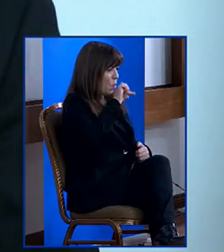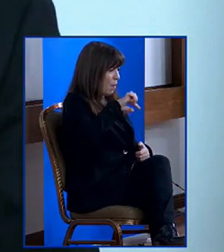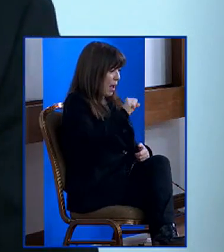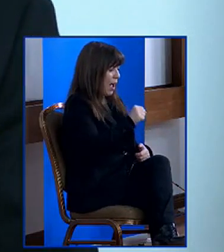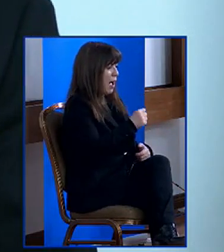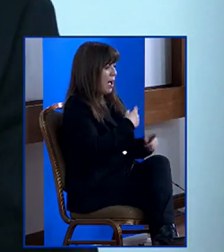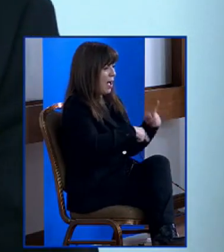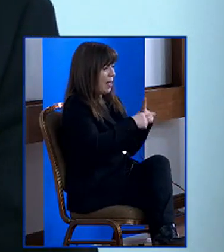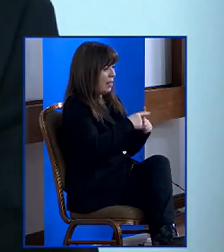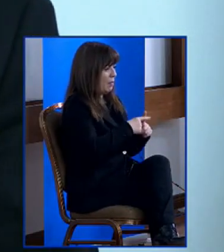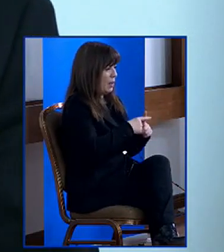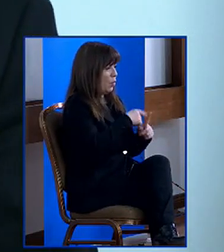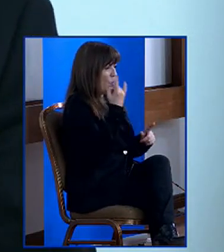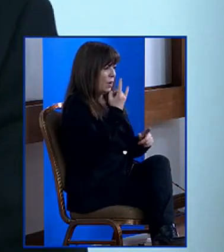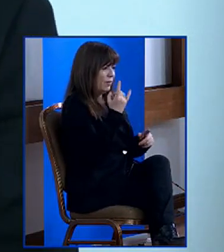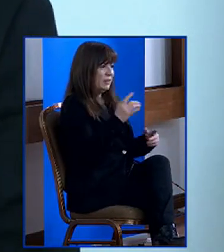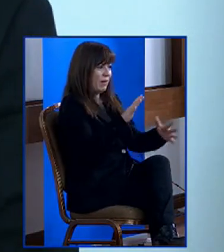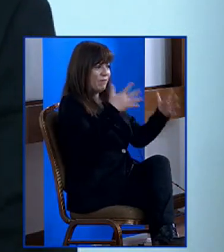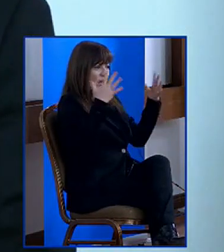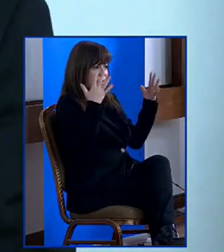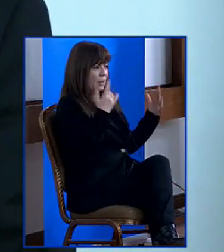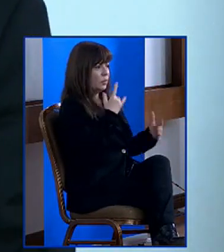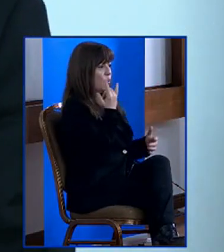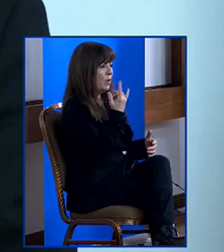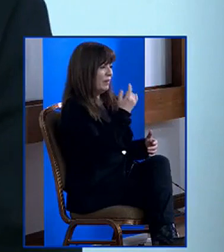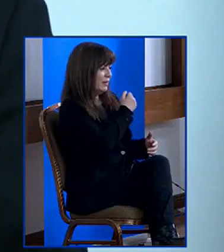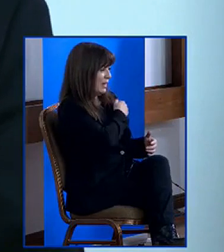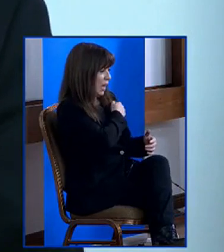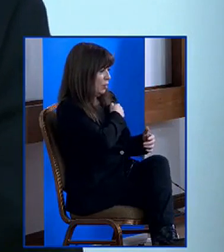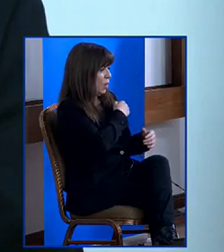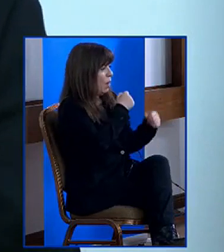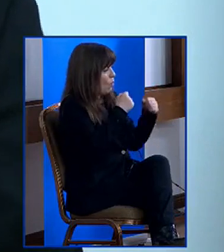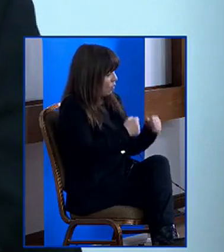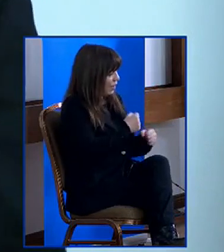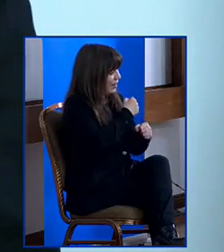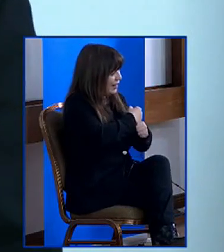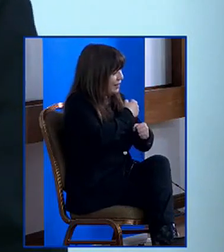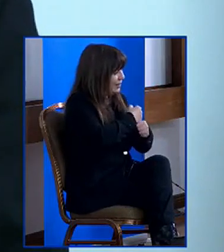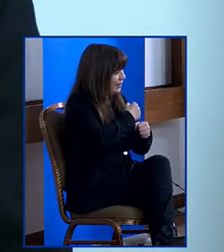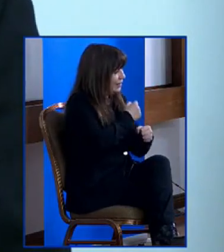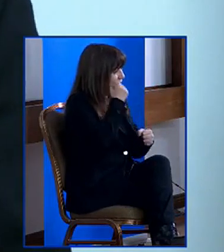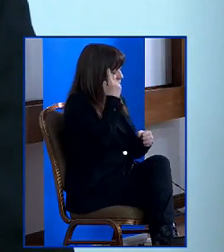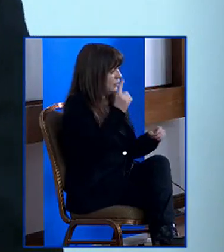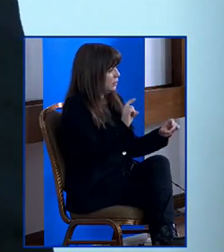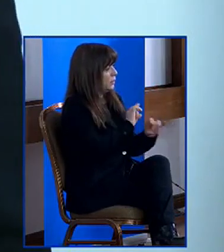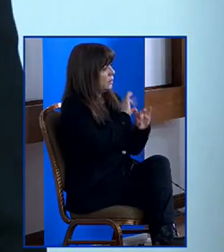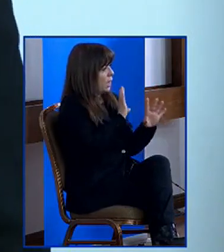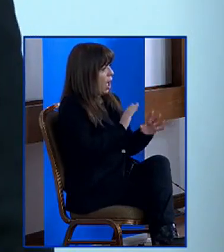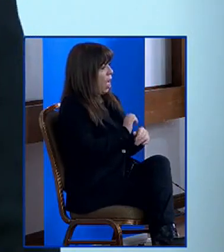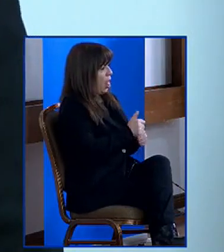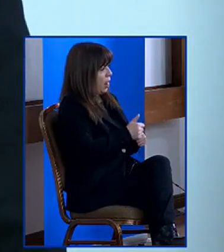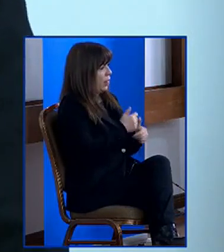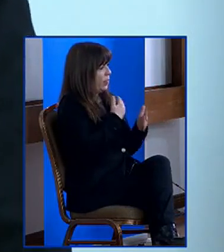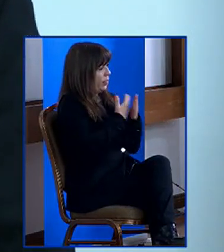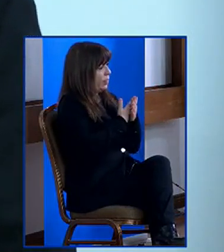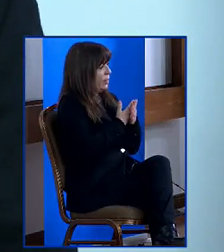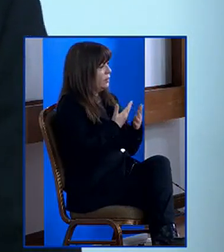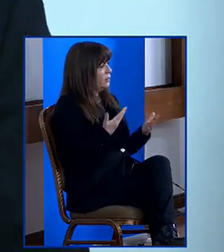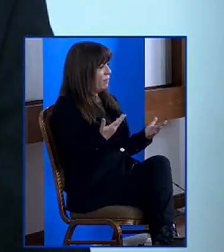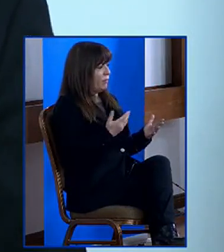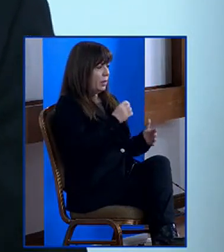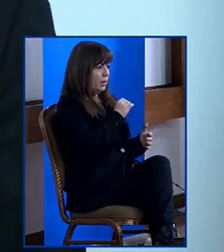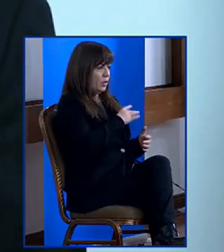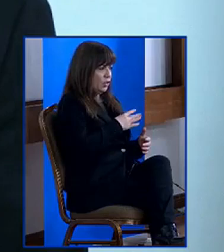can work together and kind of understand the challenges that Chileans are facing and bring people together for the combined good of